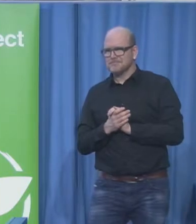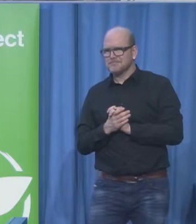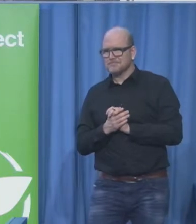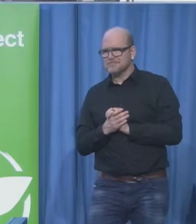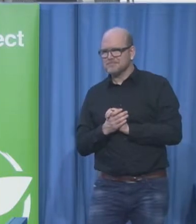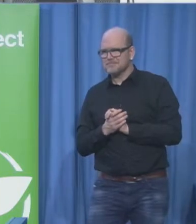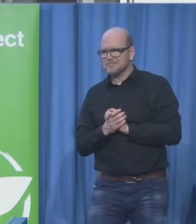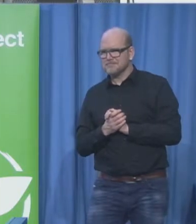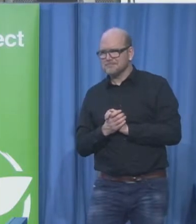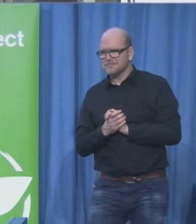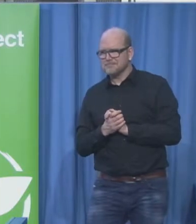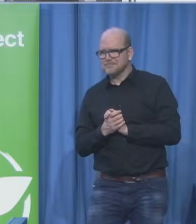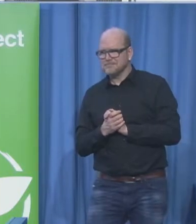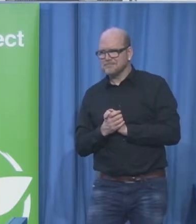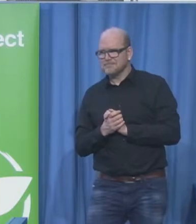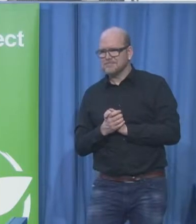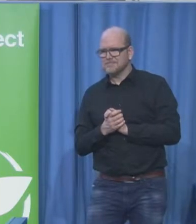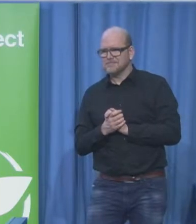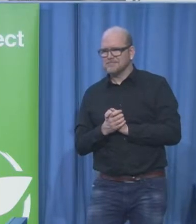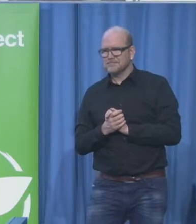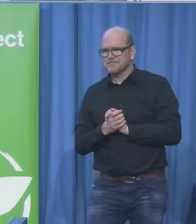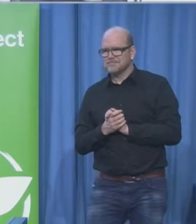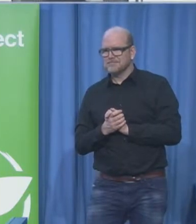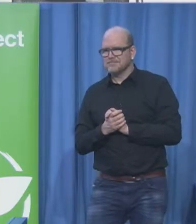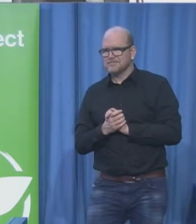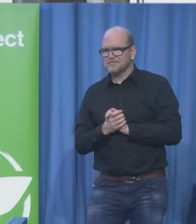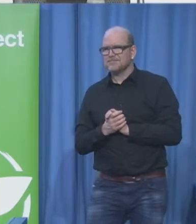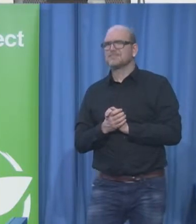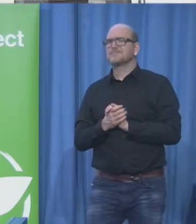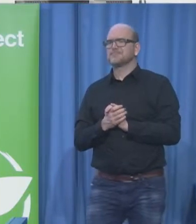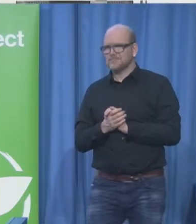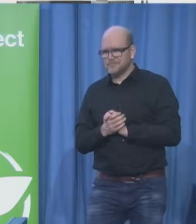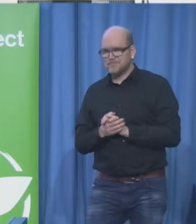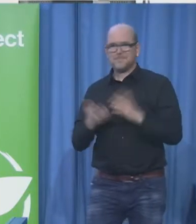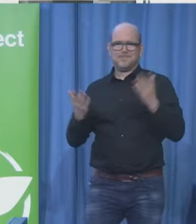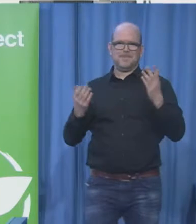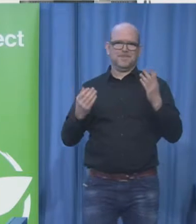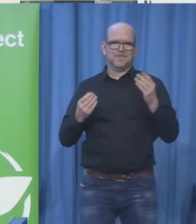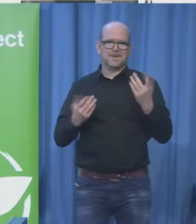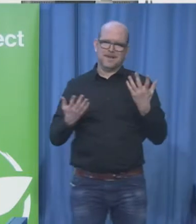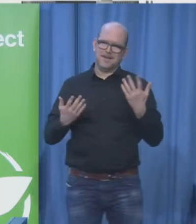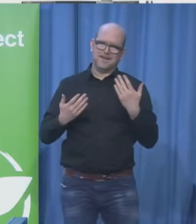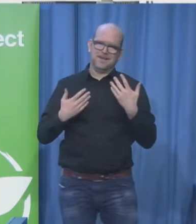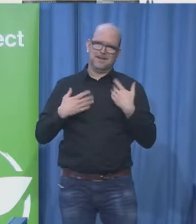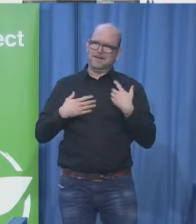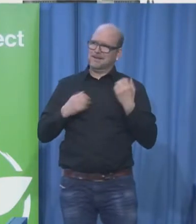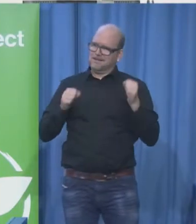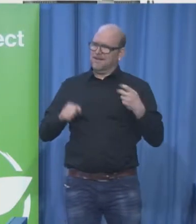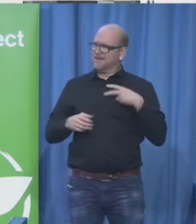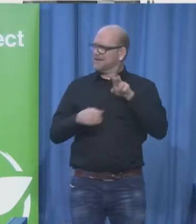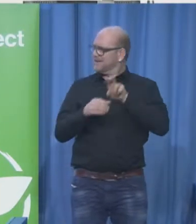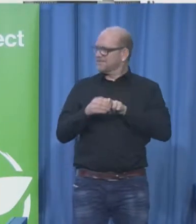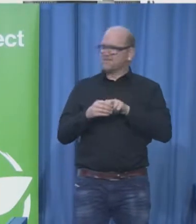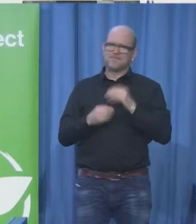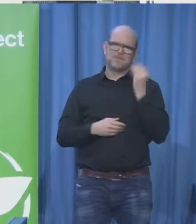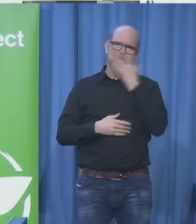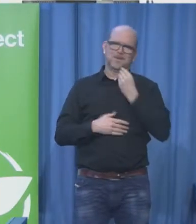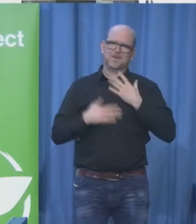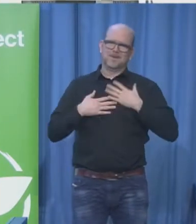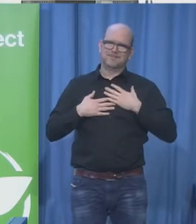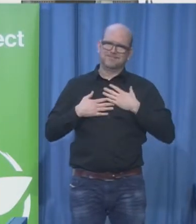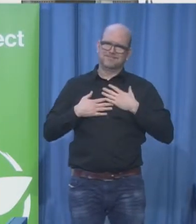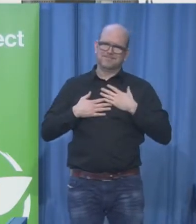It's a pleasure to be part of this incredible team for my 3rd year. Thank you,